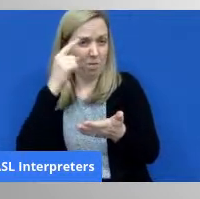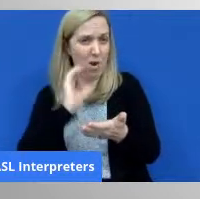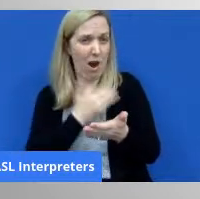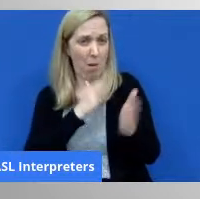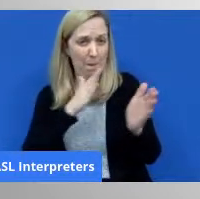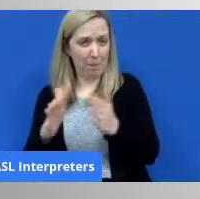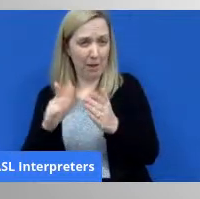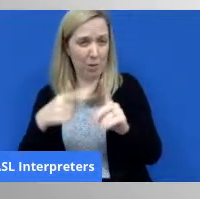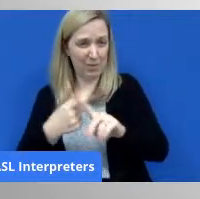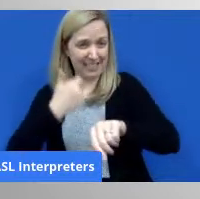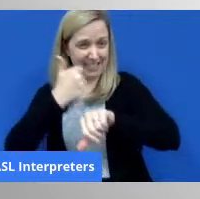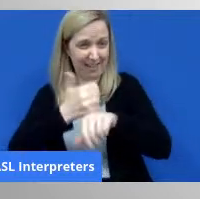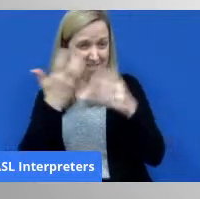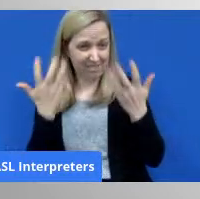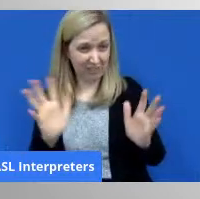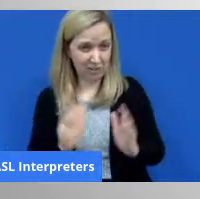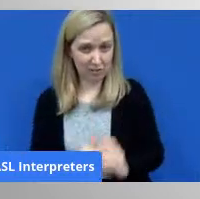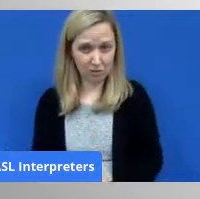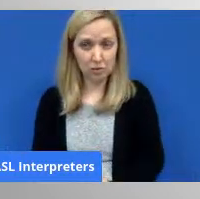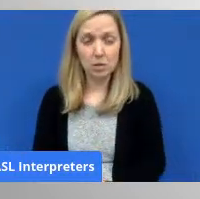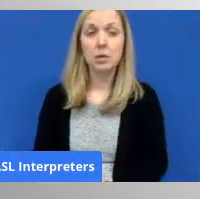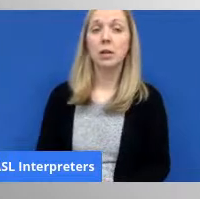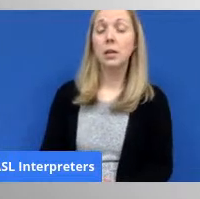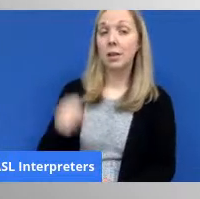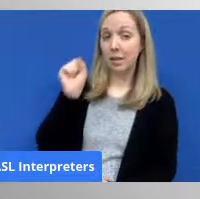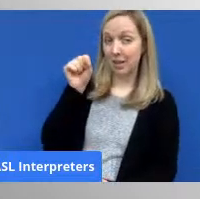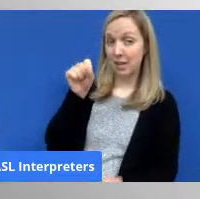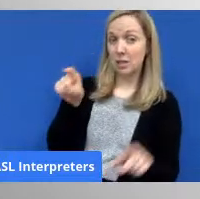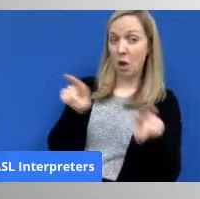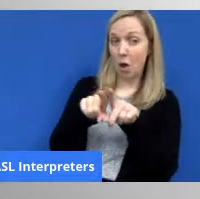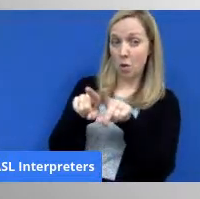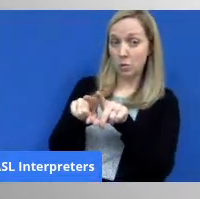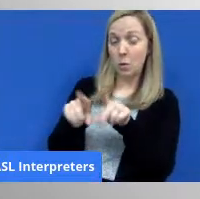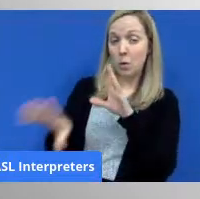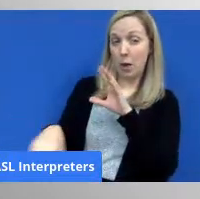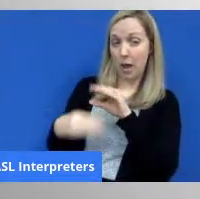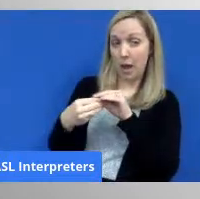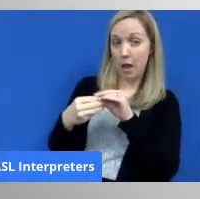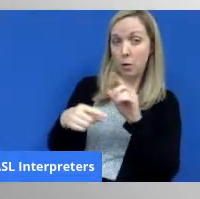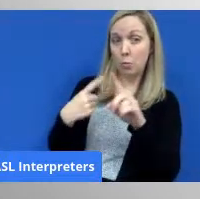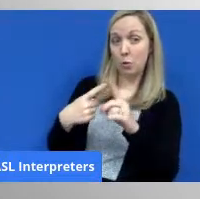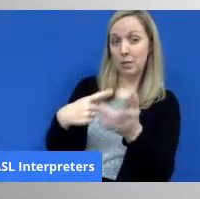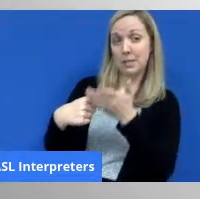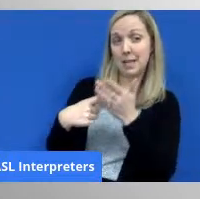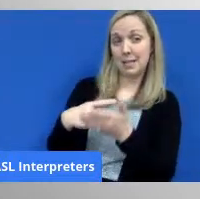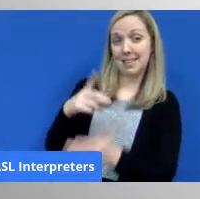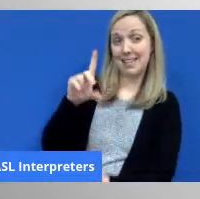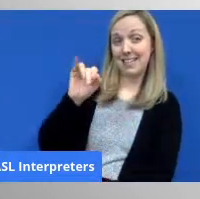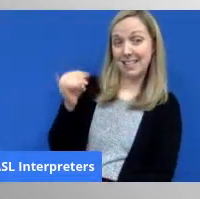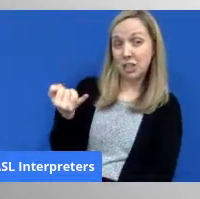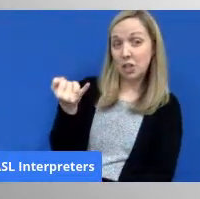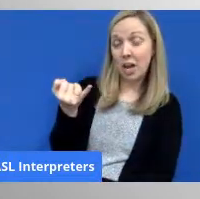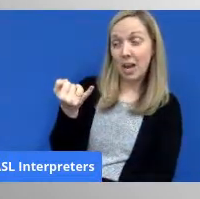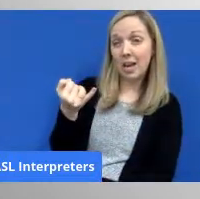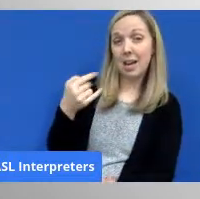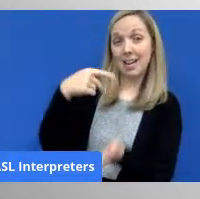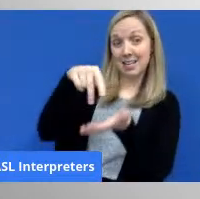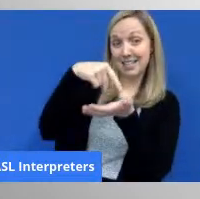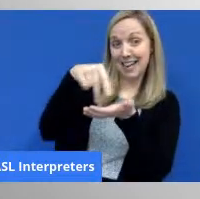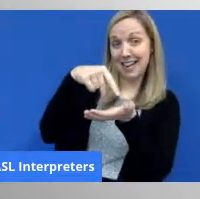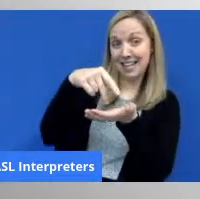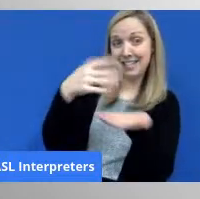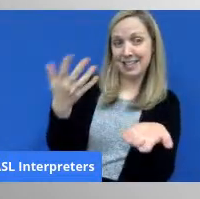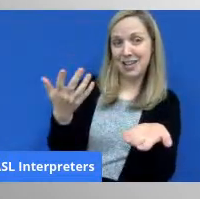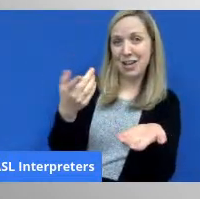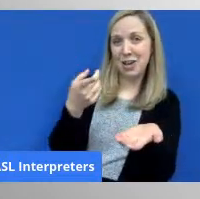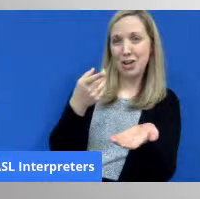And Mr. Davis, I will say as well that when you talked about having a DJ and dance, you partially described what takes place